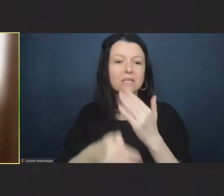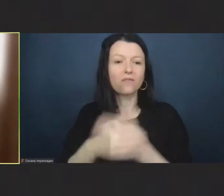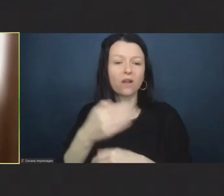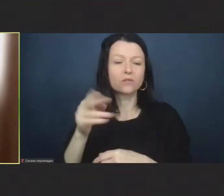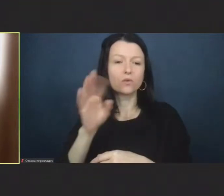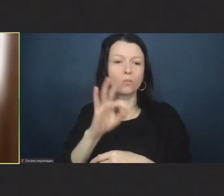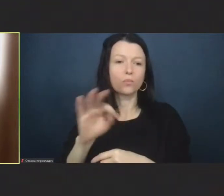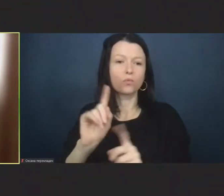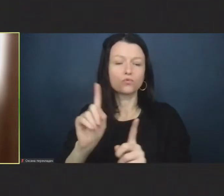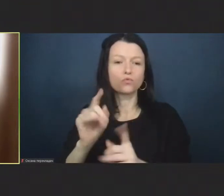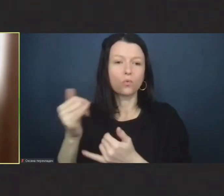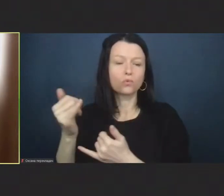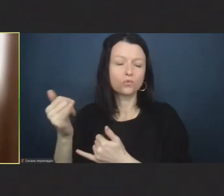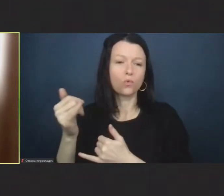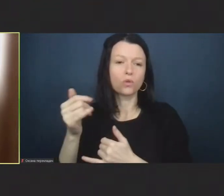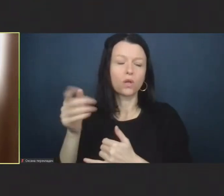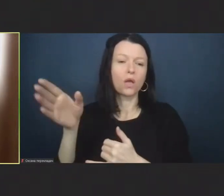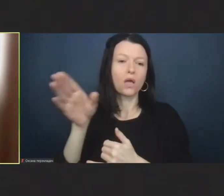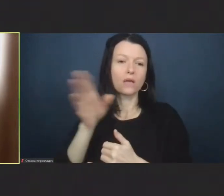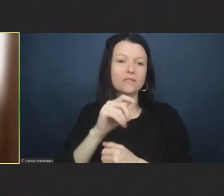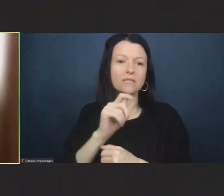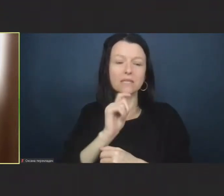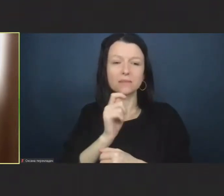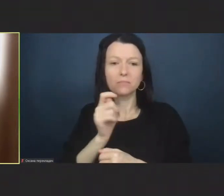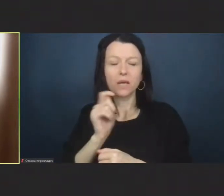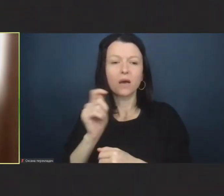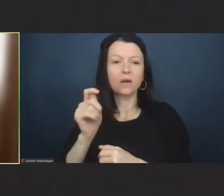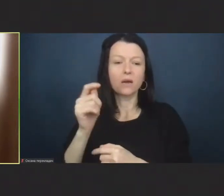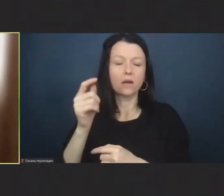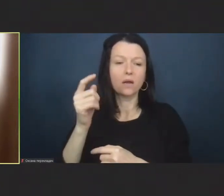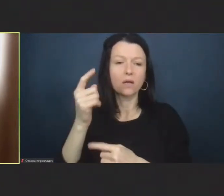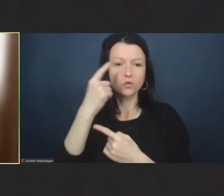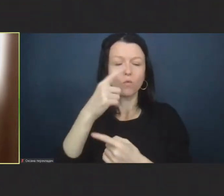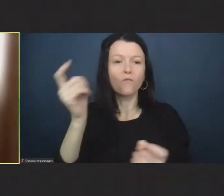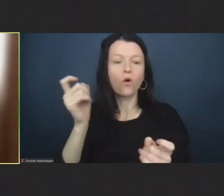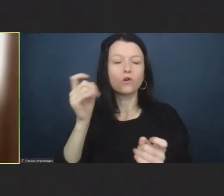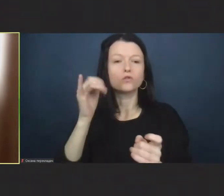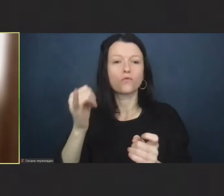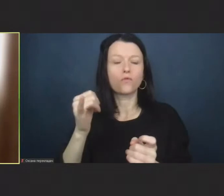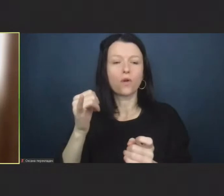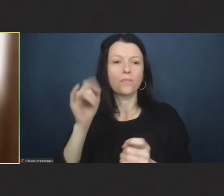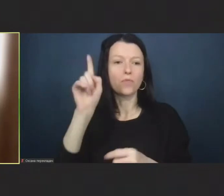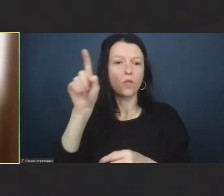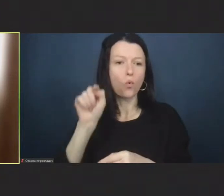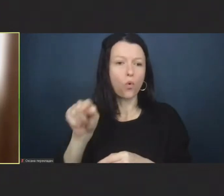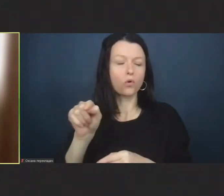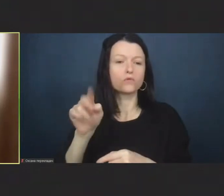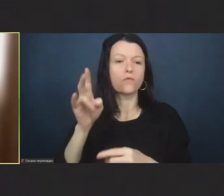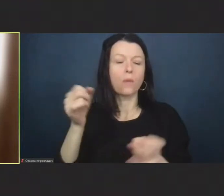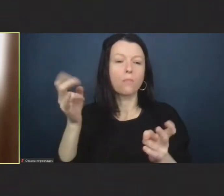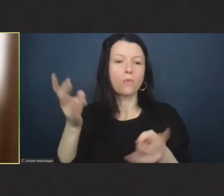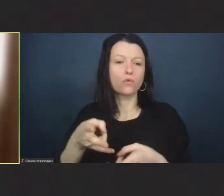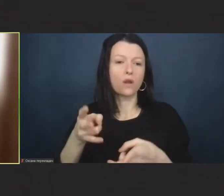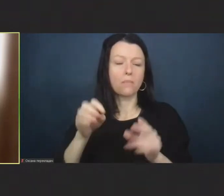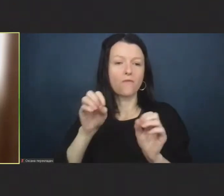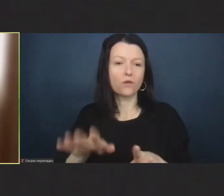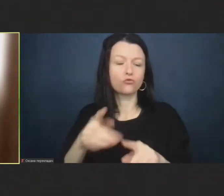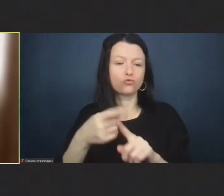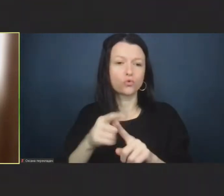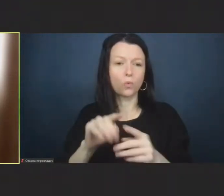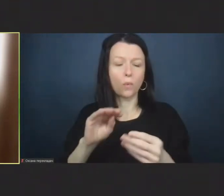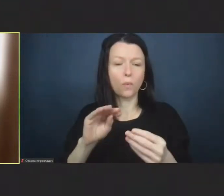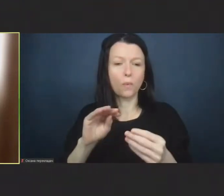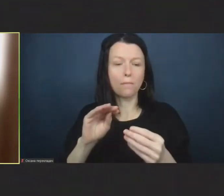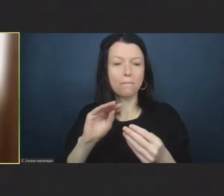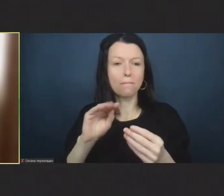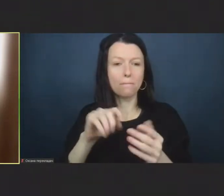of persons with disabilities. That was the point that a lot of panelists have made so far. This issue must